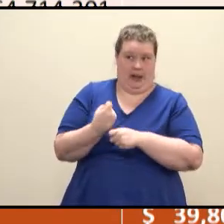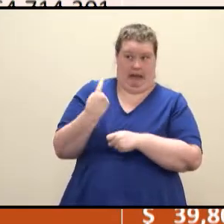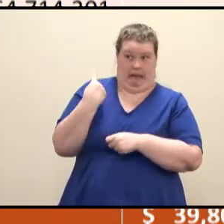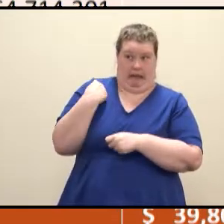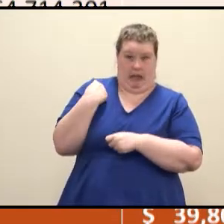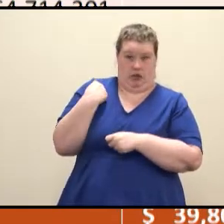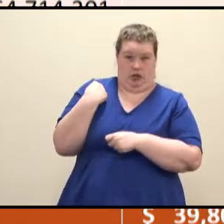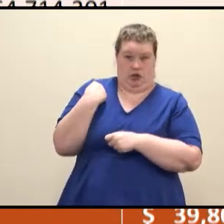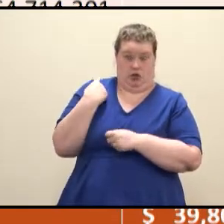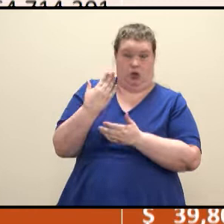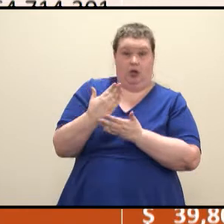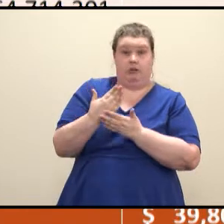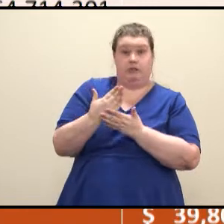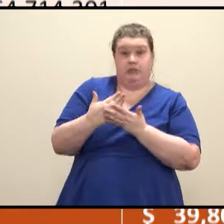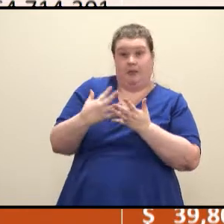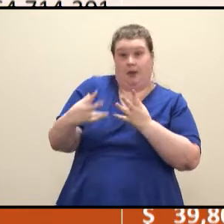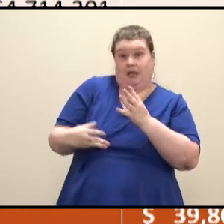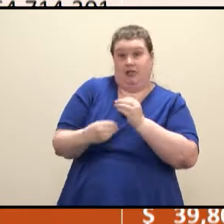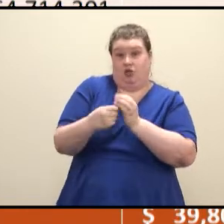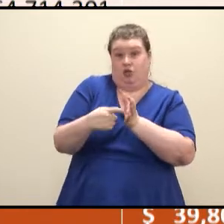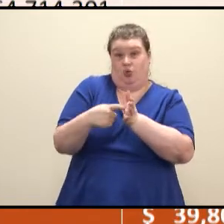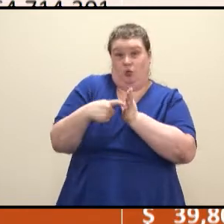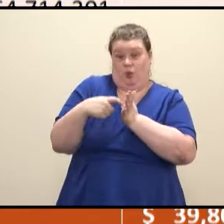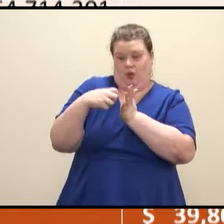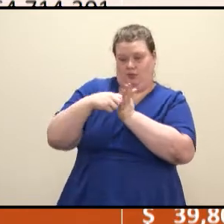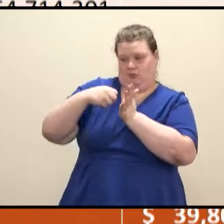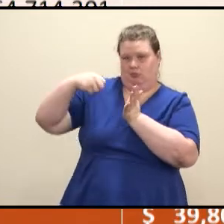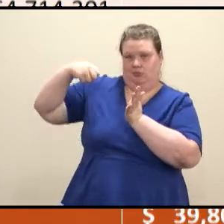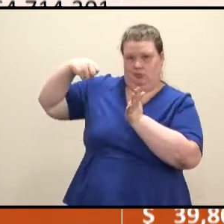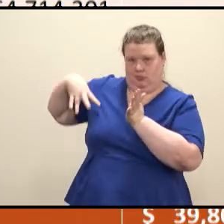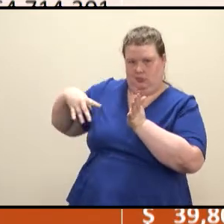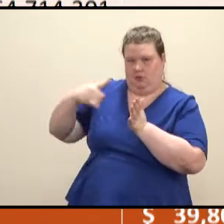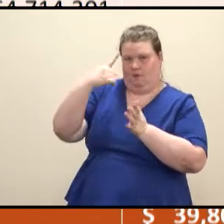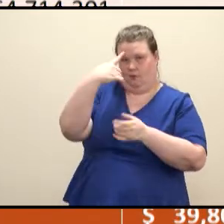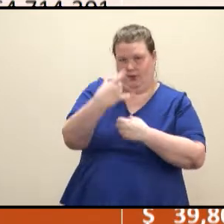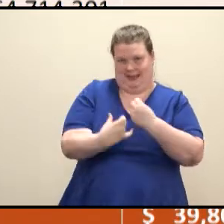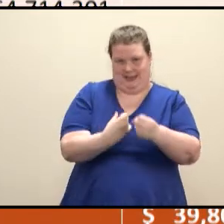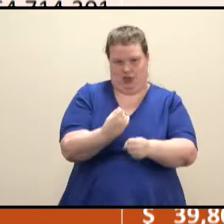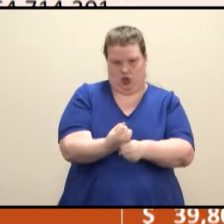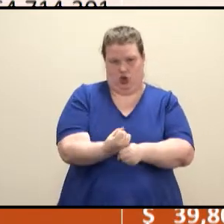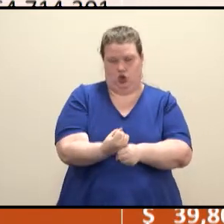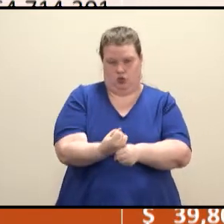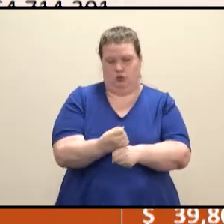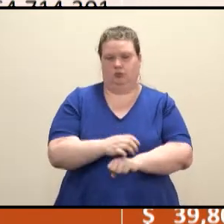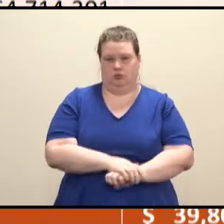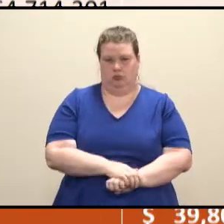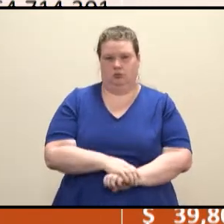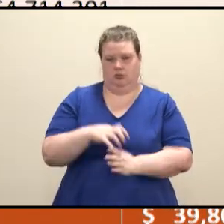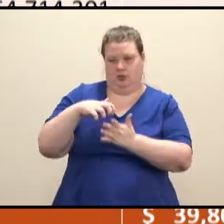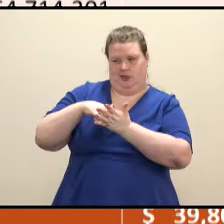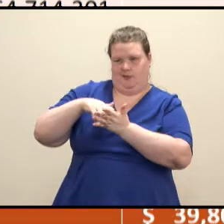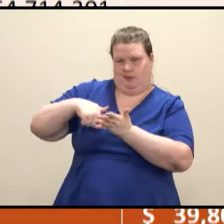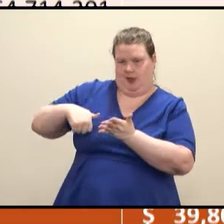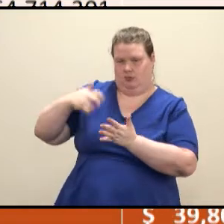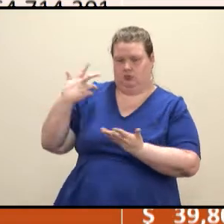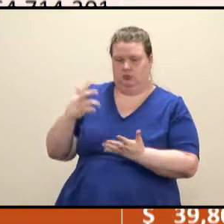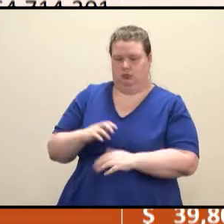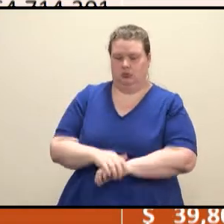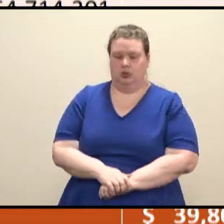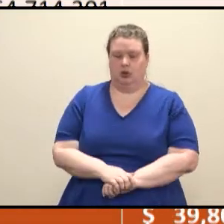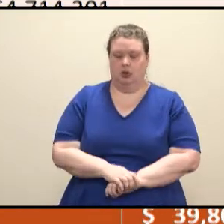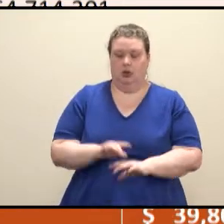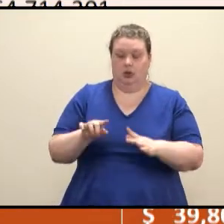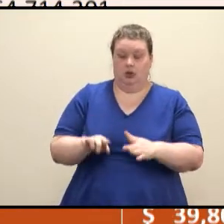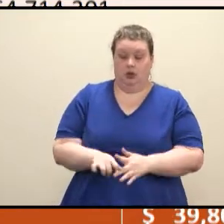things that there were some additional requests that were in there that have come out of that base budget. So